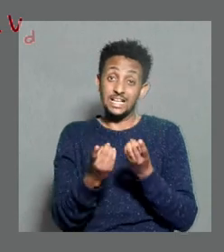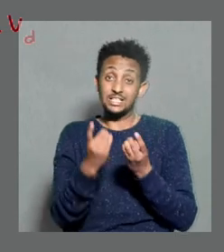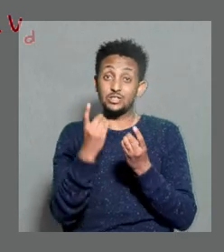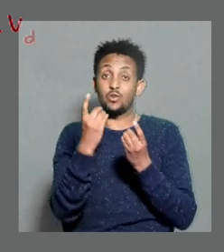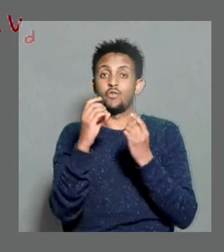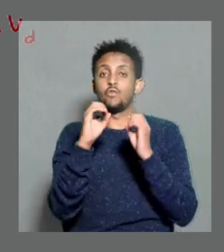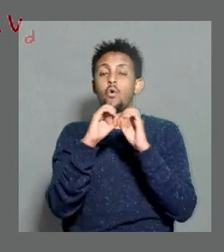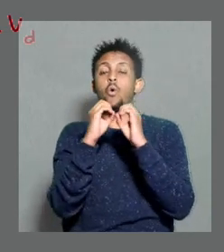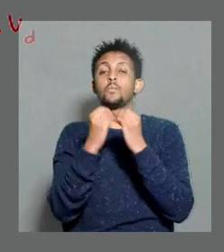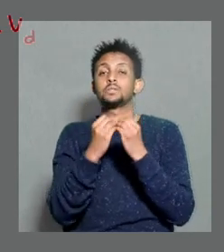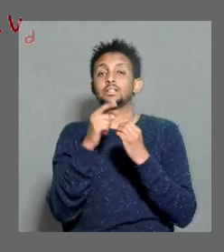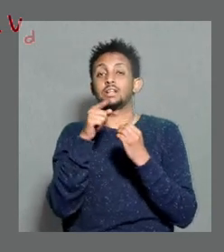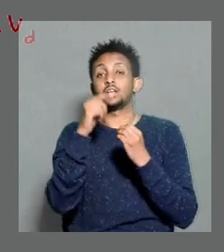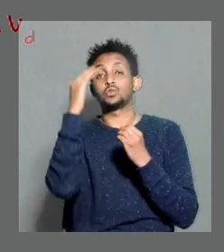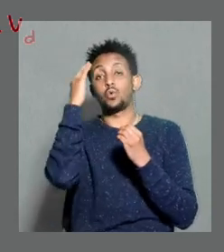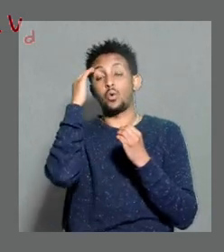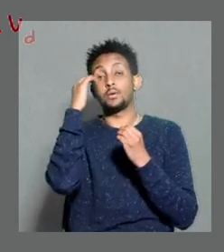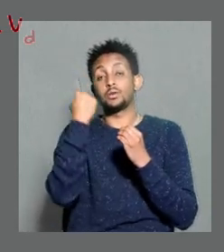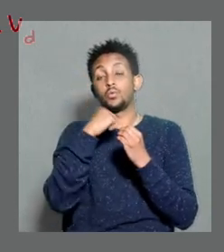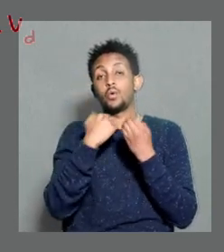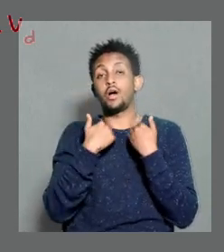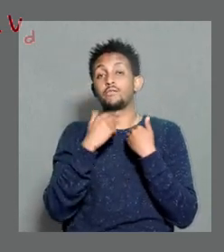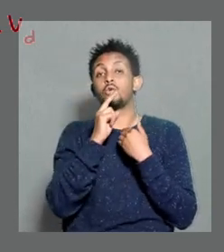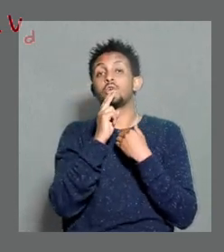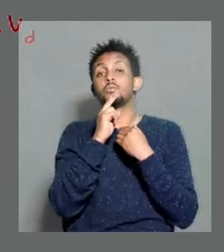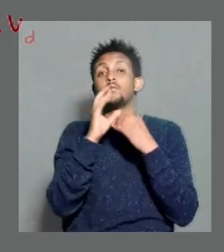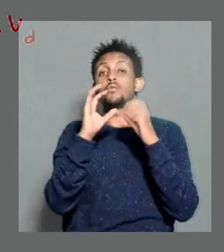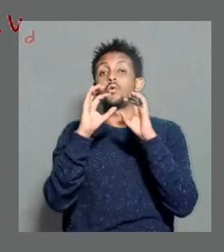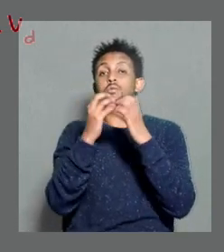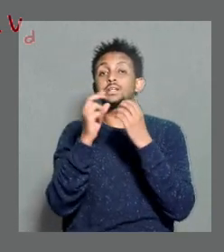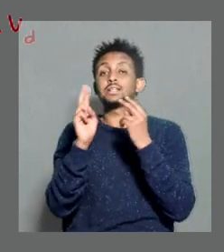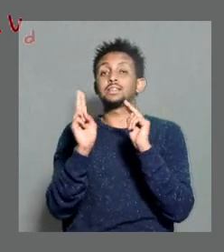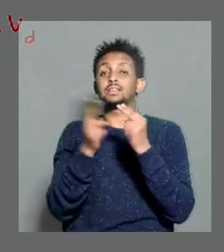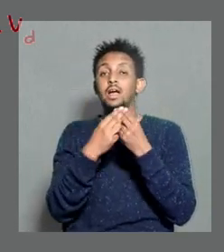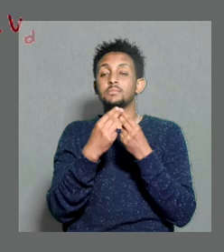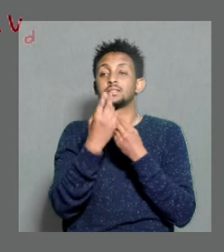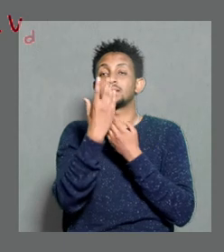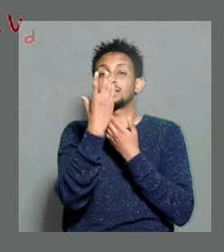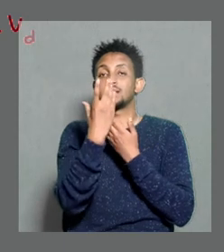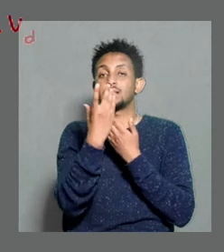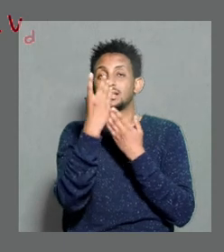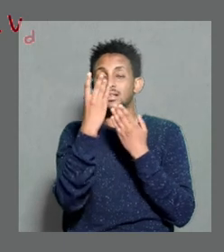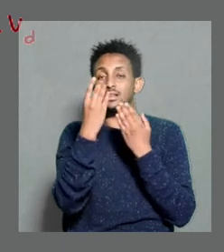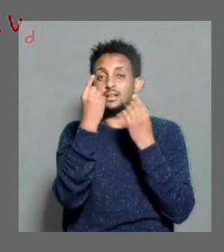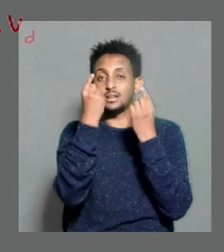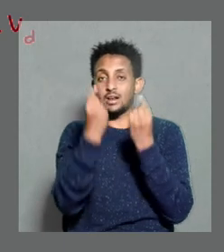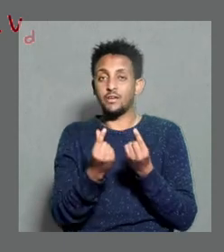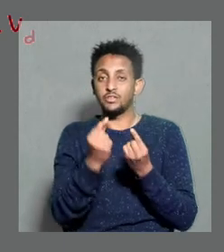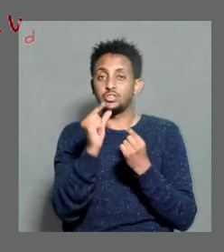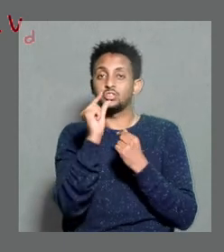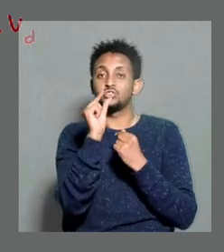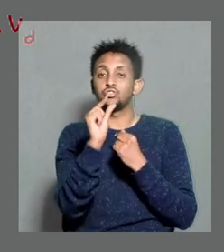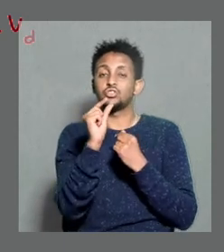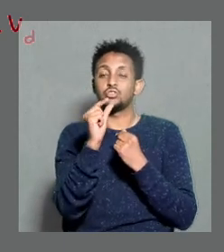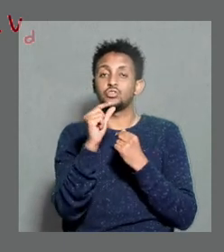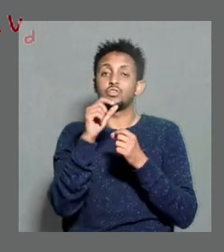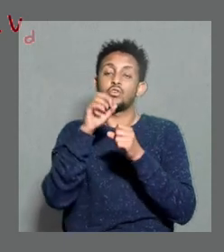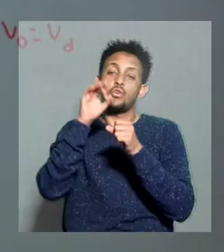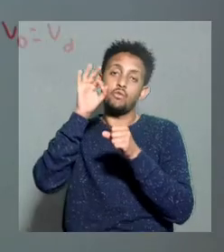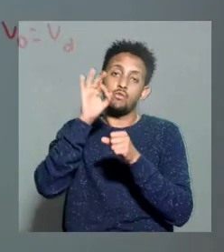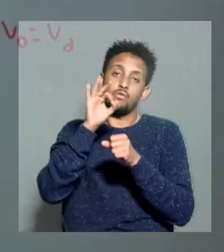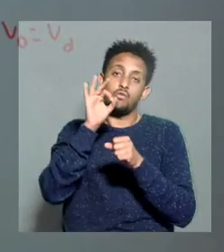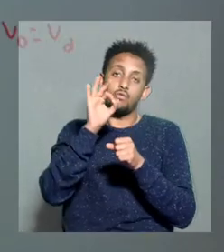the object. As a common, you can have volume of the object times gravity g. That will be the force